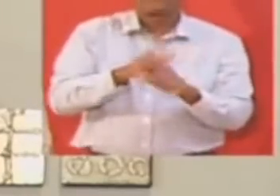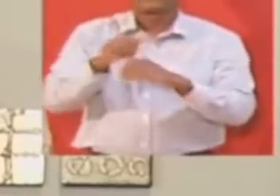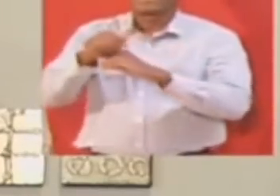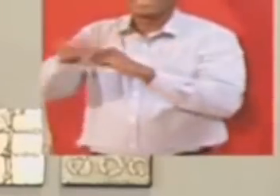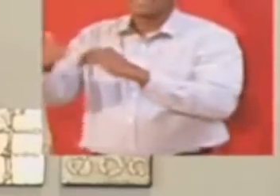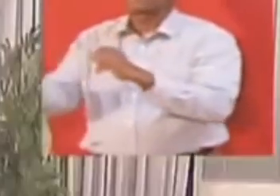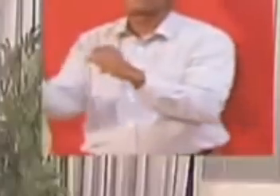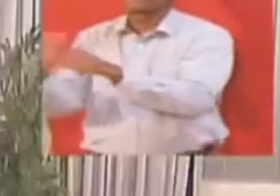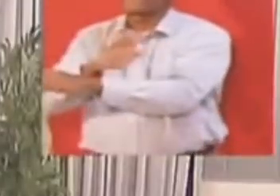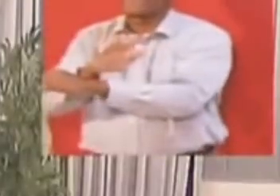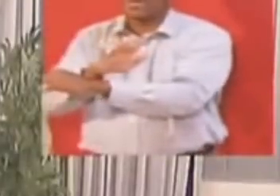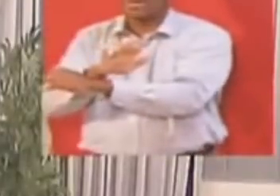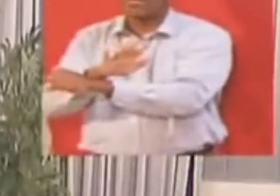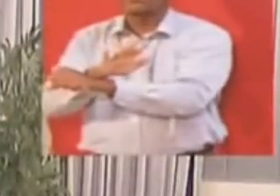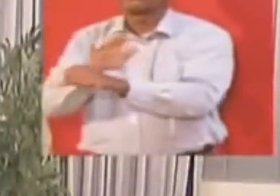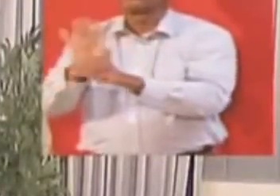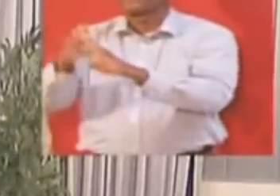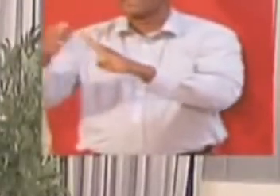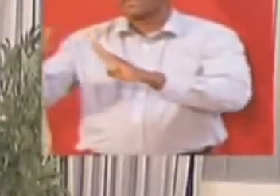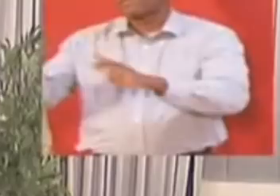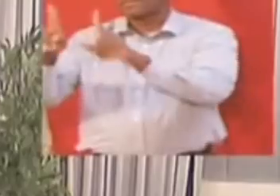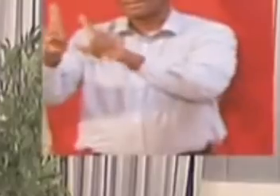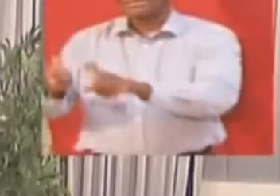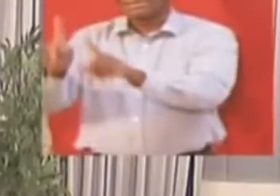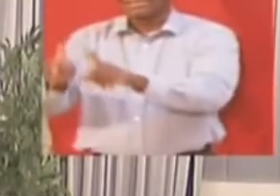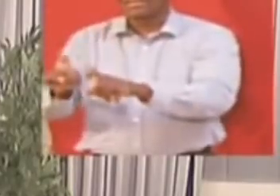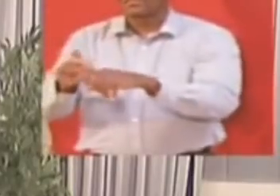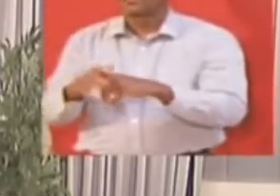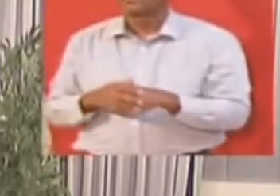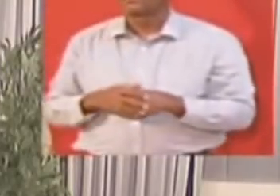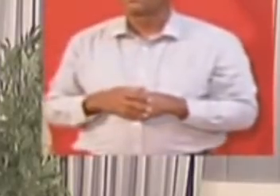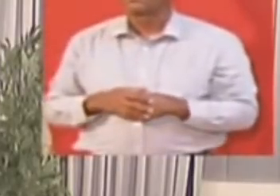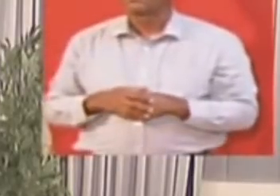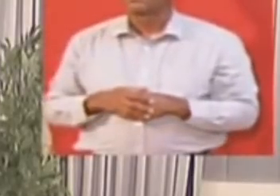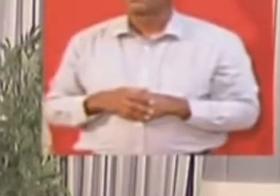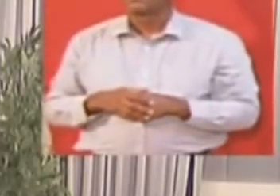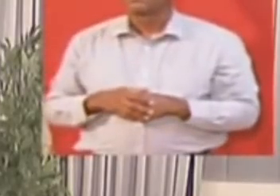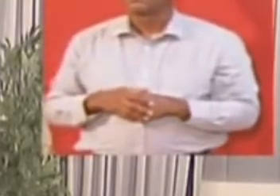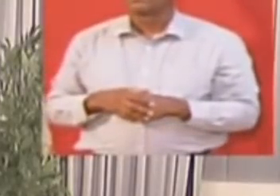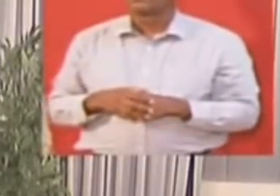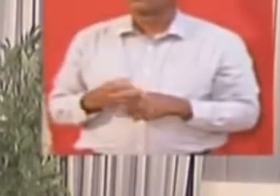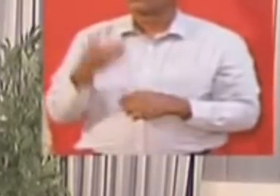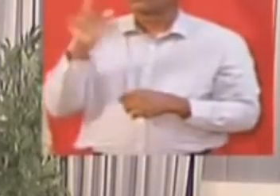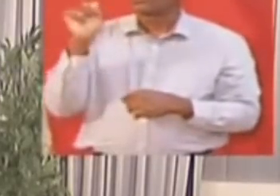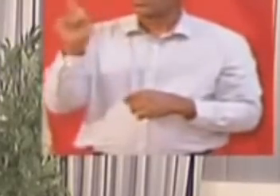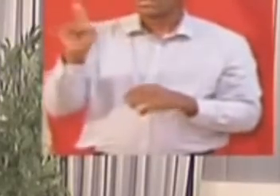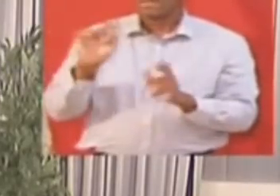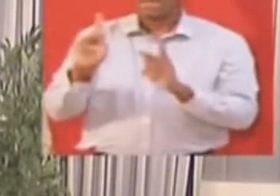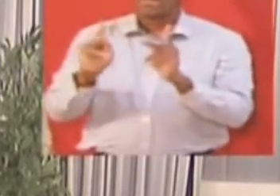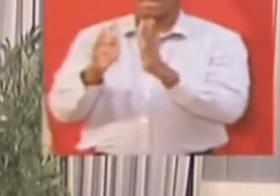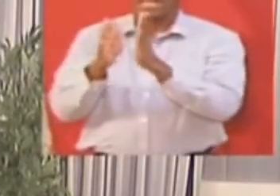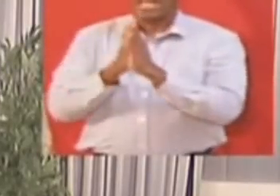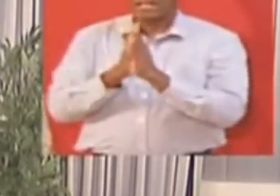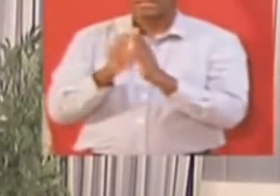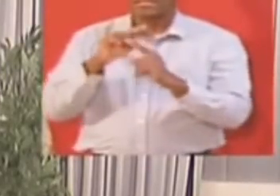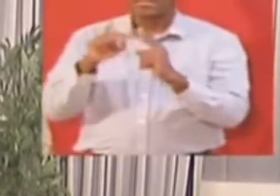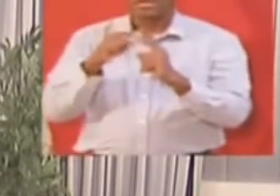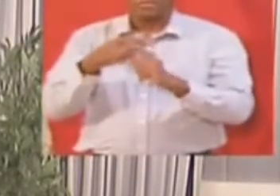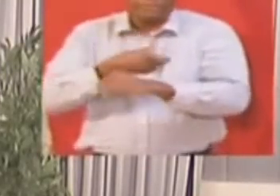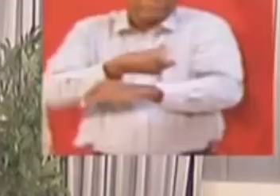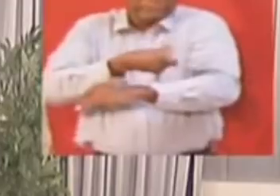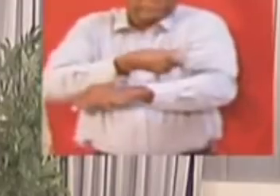one of the questions people always ask about the flu vaccination is that if I got vaccinated this year, do I need